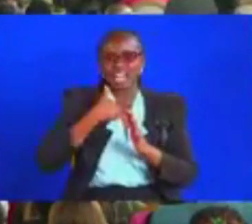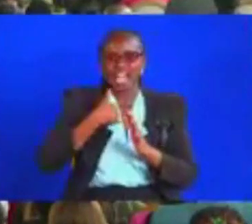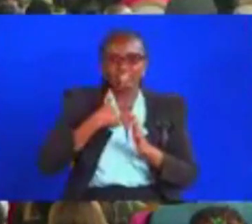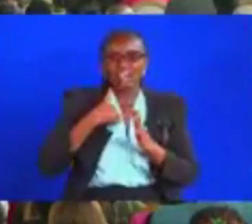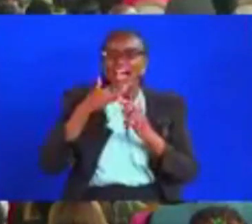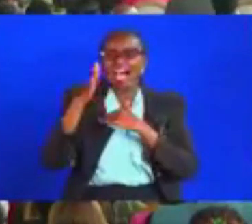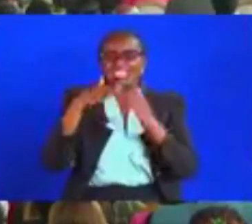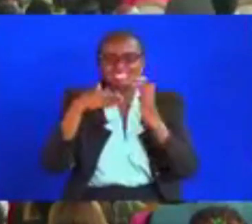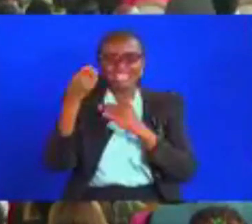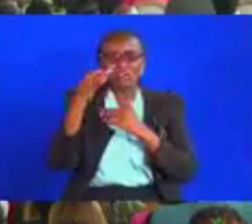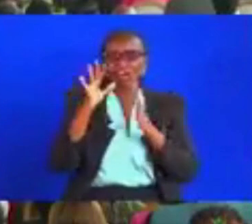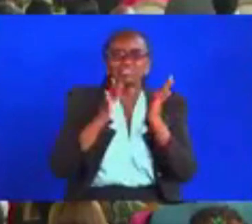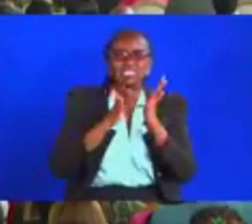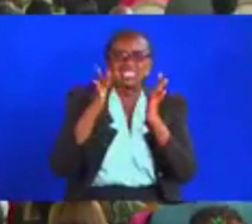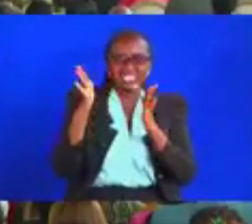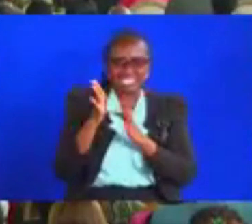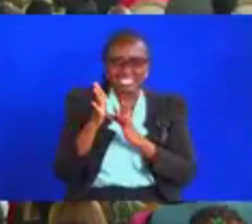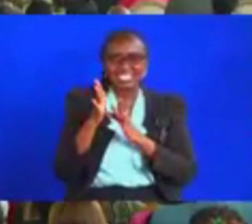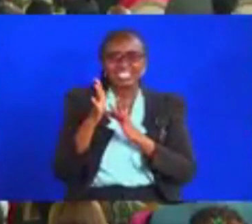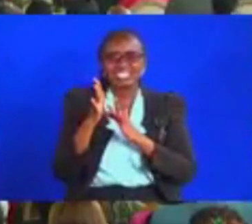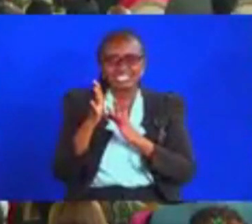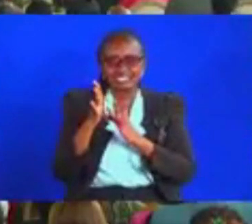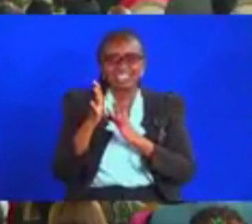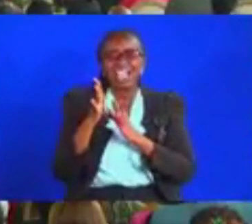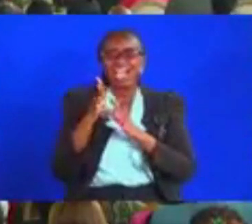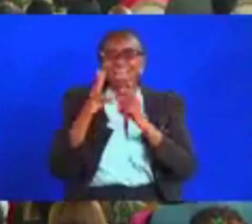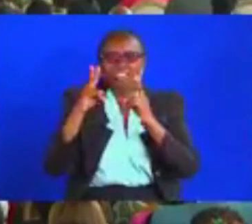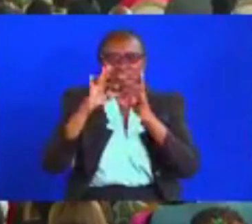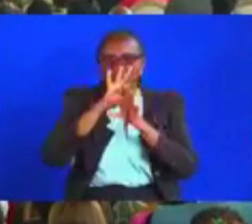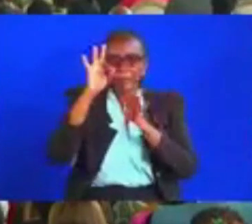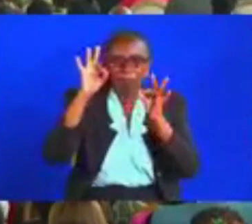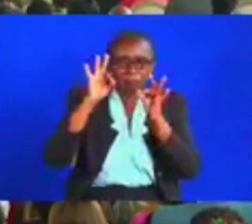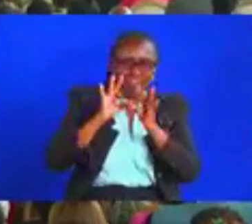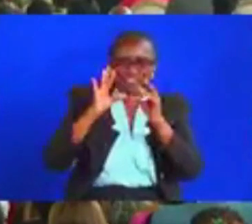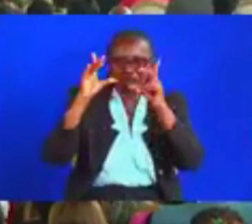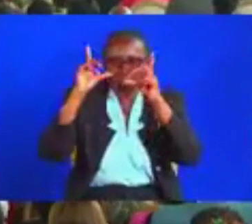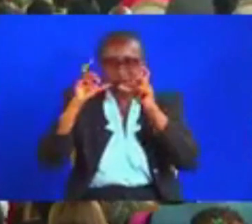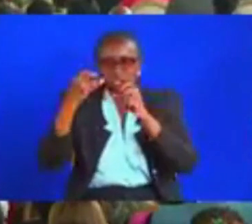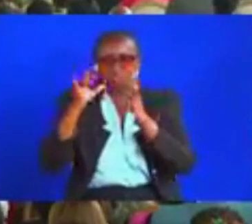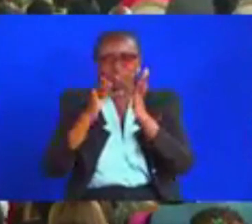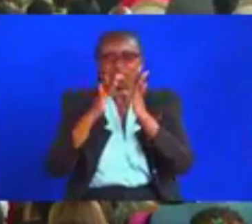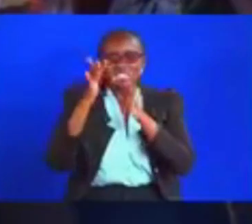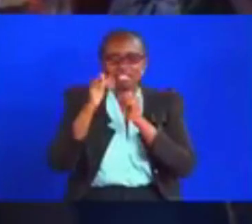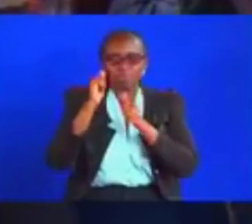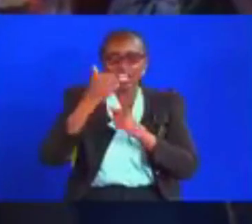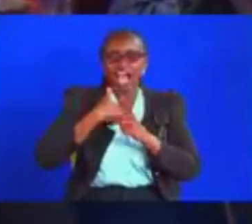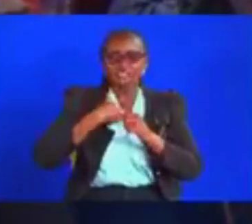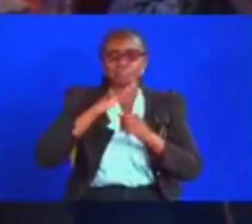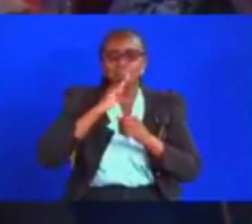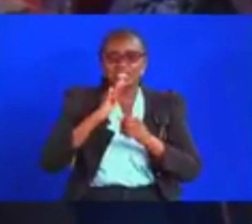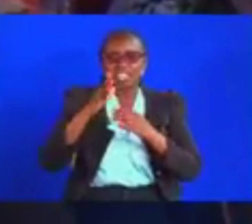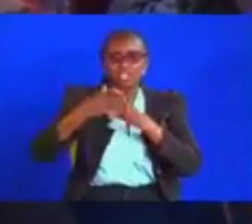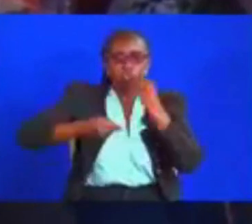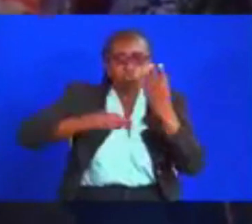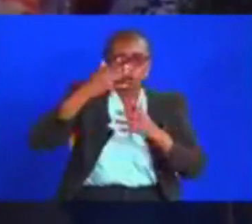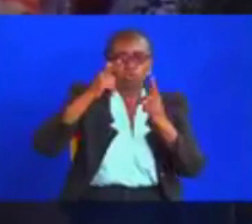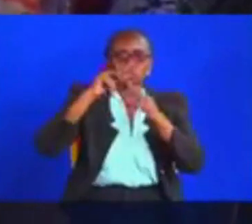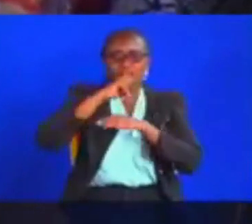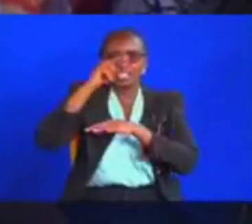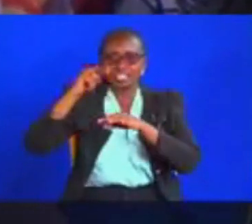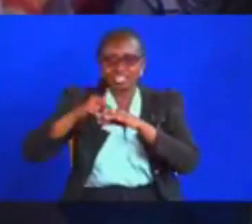of Jesus, a very inaccurate portrait of Jesus that has been sold to the nations, that has